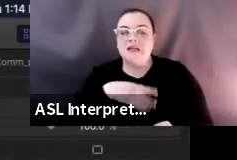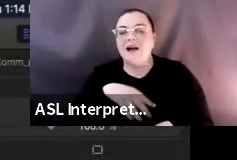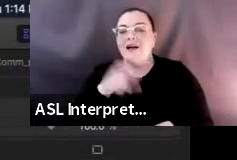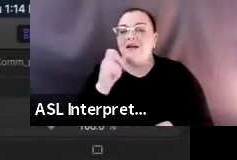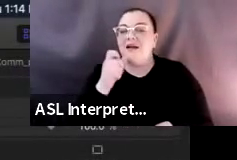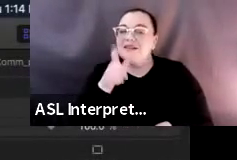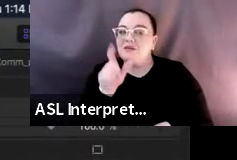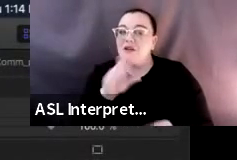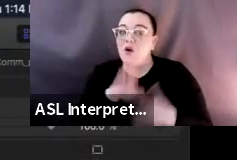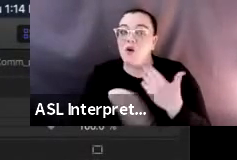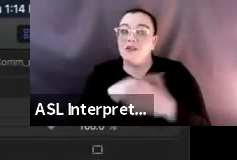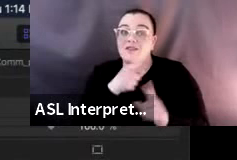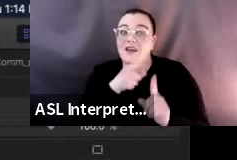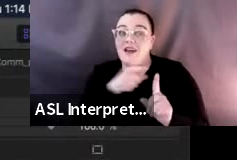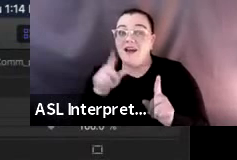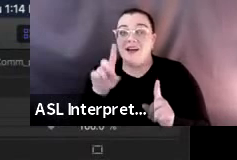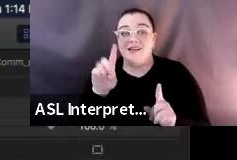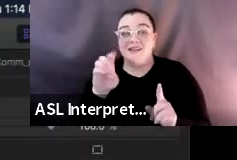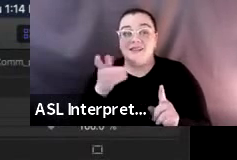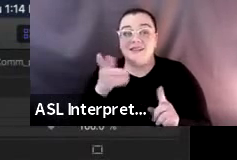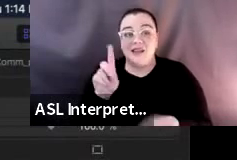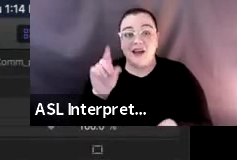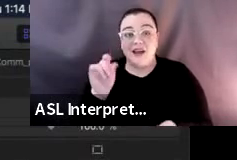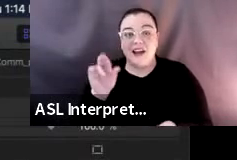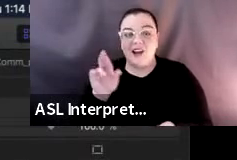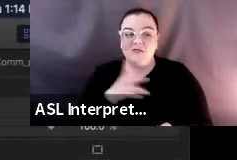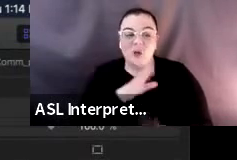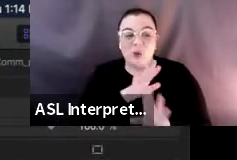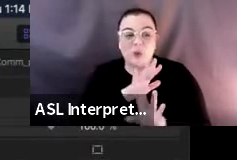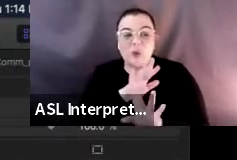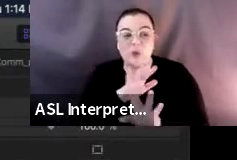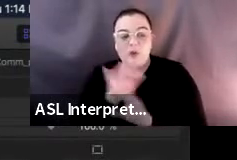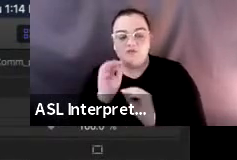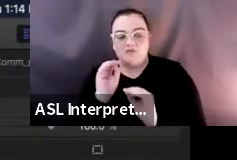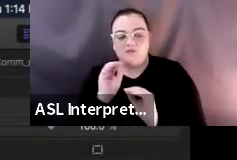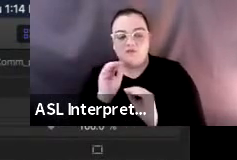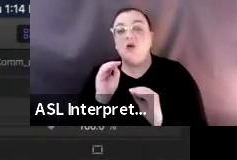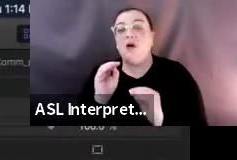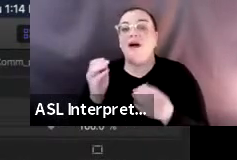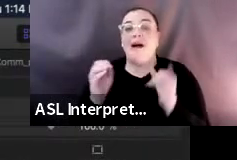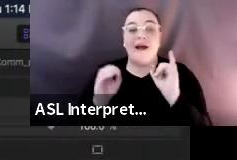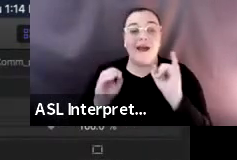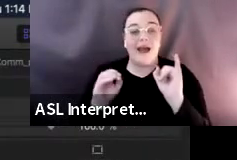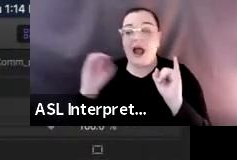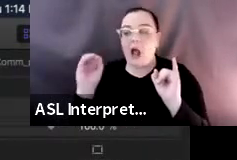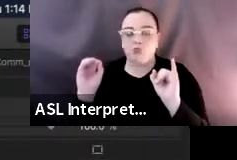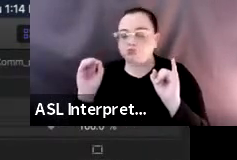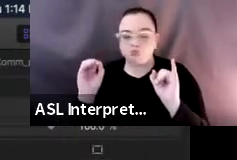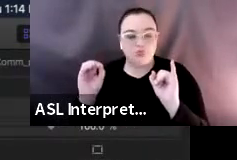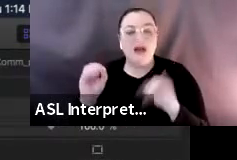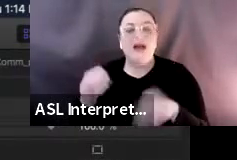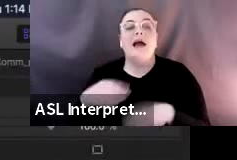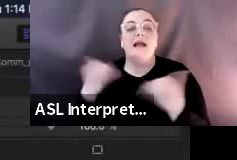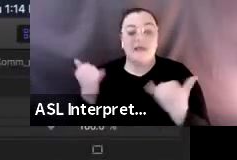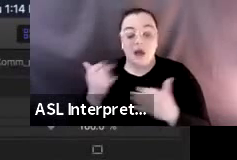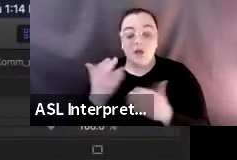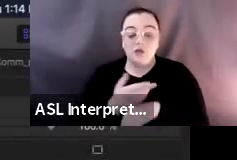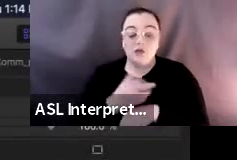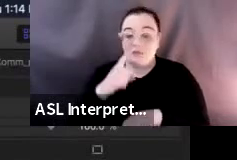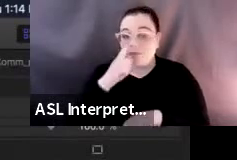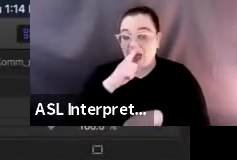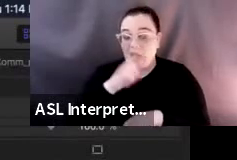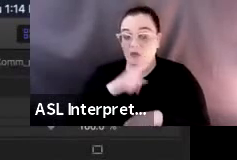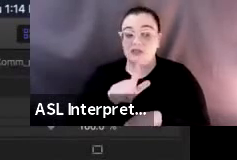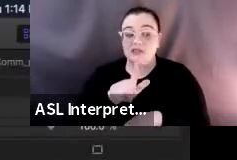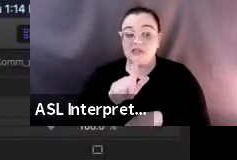of that dead air at the top. So all I have to do instead of setting in and out points this time is hover my cursor at the beginning of the clip. So you can see this